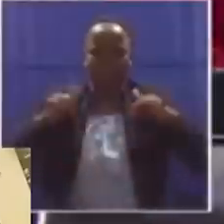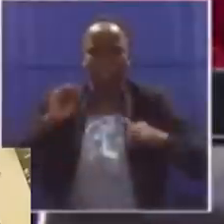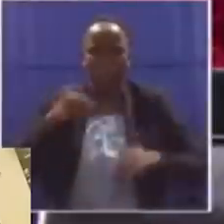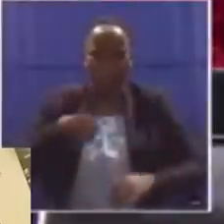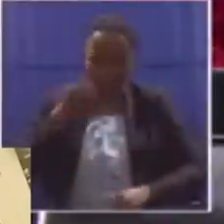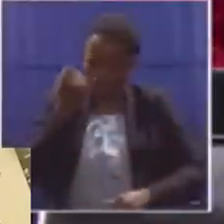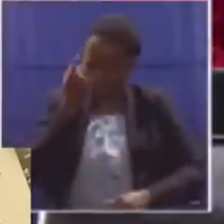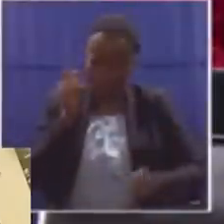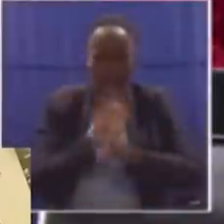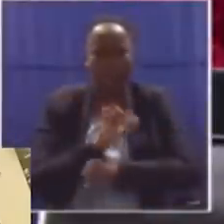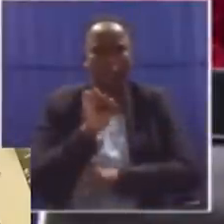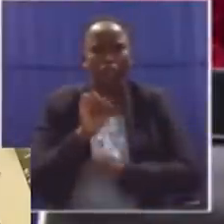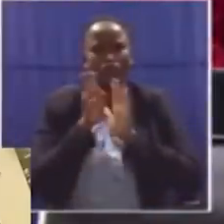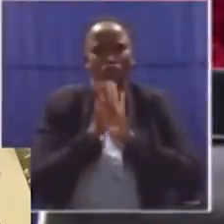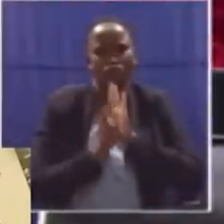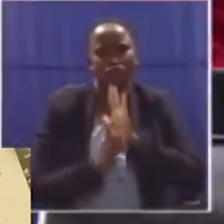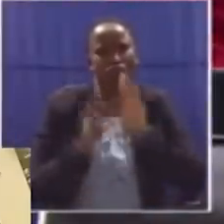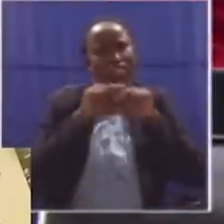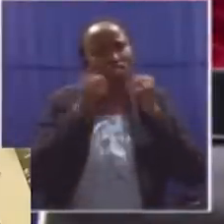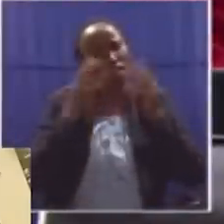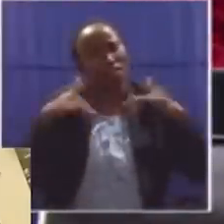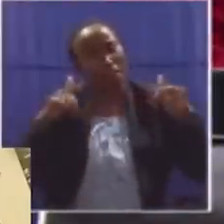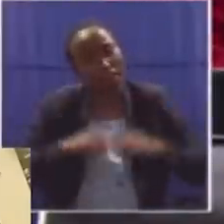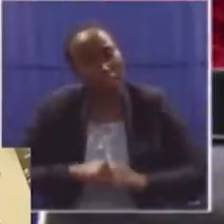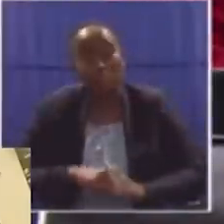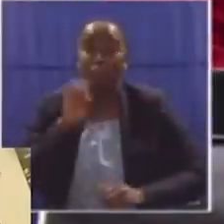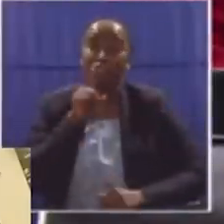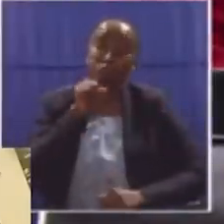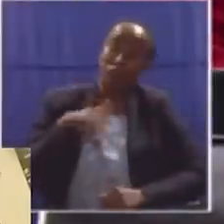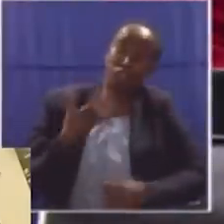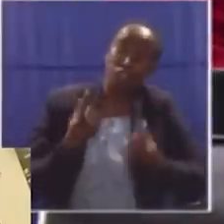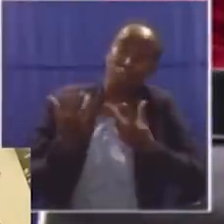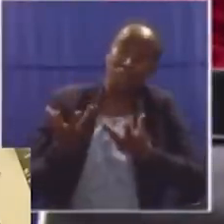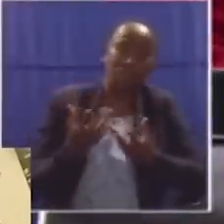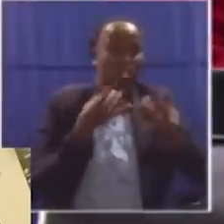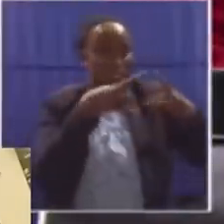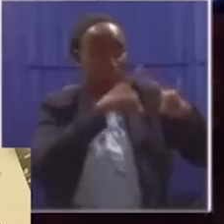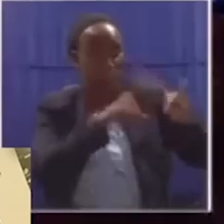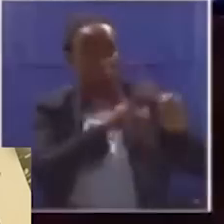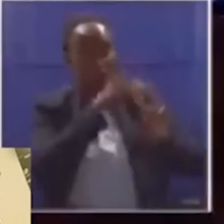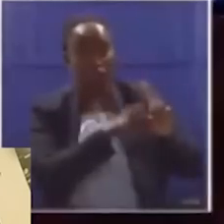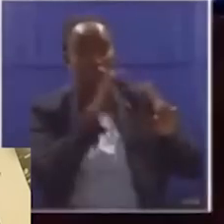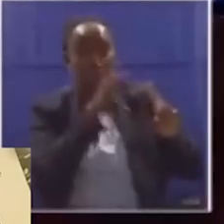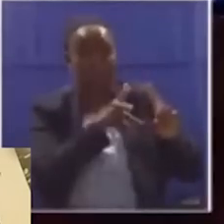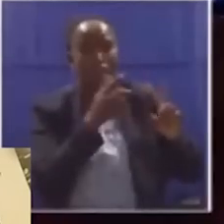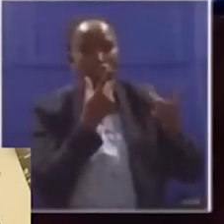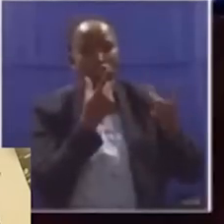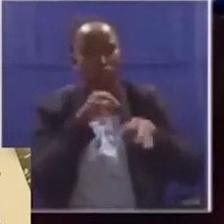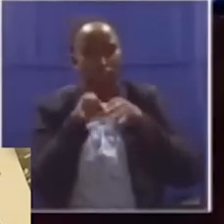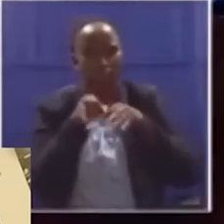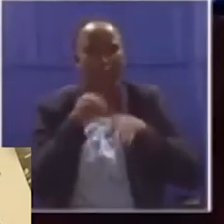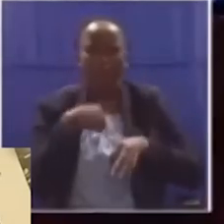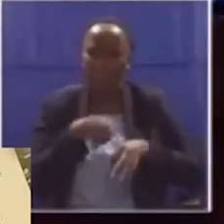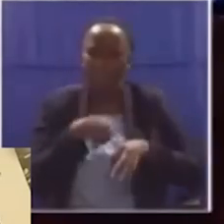rules of the National Assembly. And if you want to do that, then the chair will come back to you as to it. I